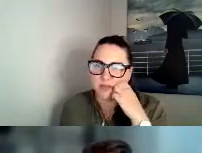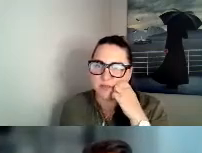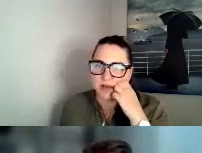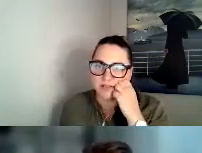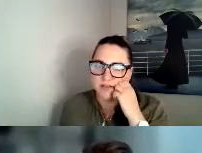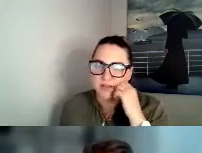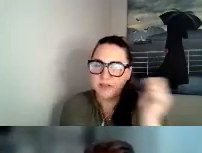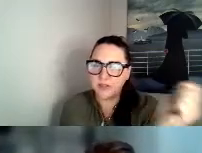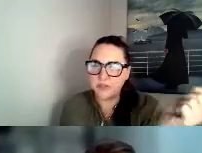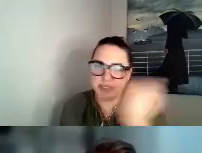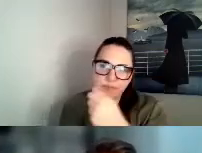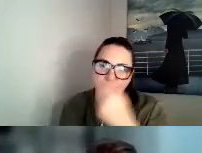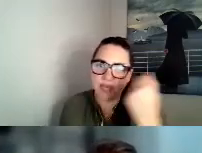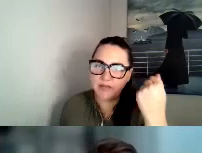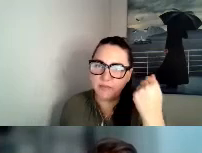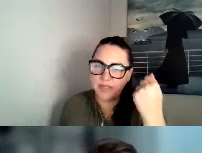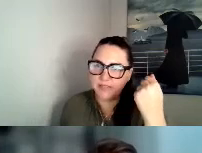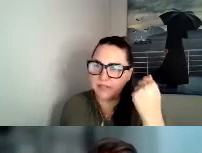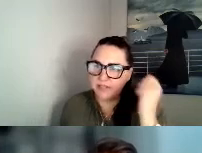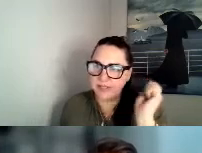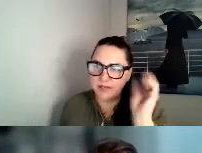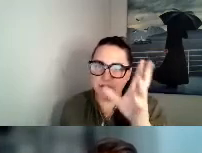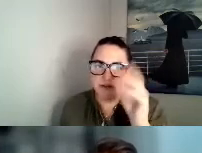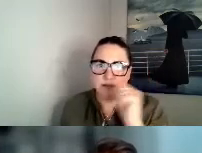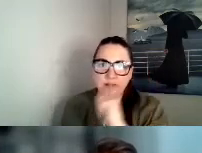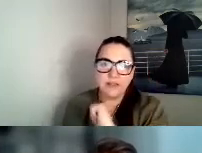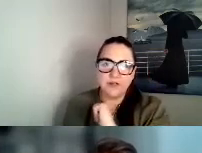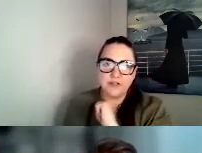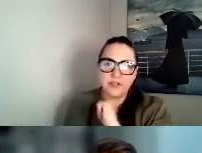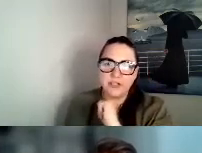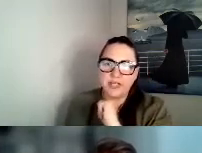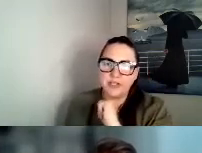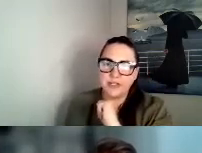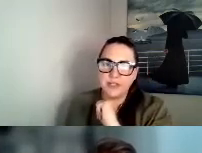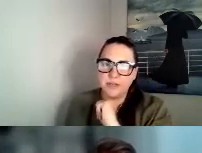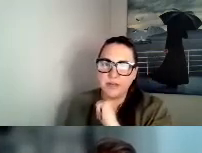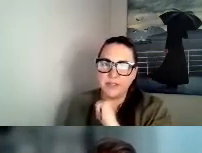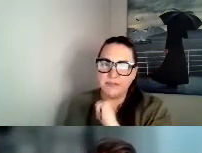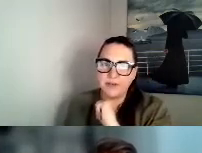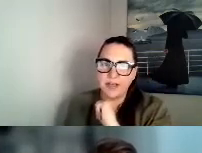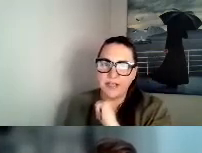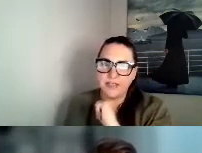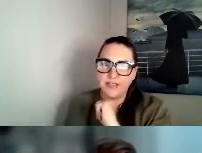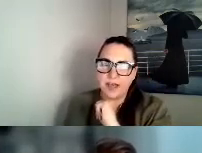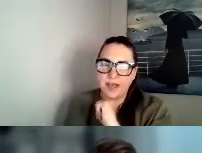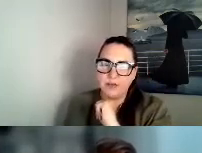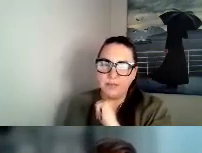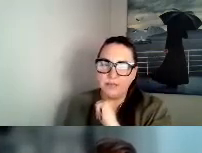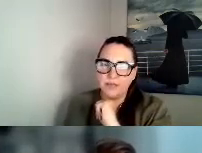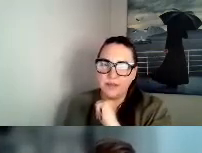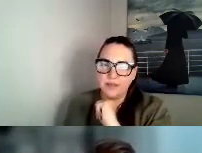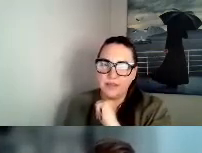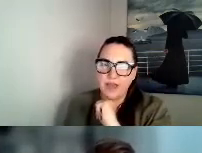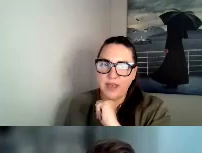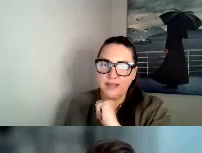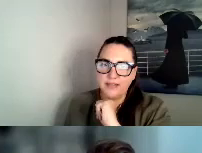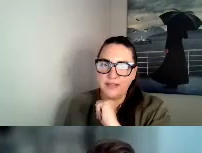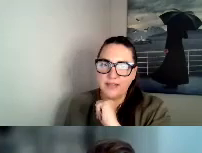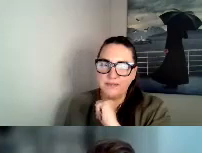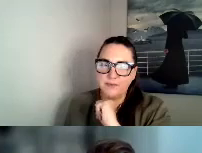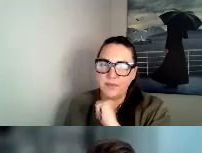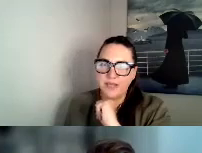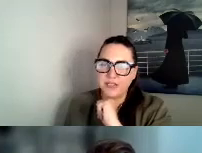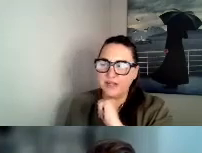put in the chat box. So just simply cut and paste it into your search engine and you'll be able to find